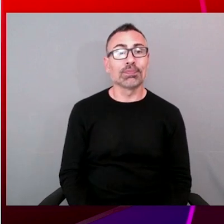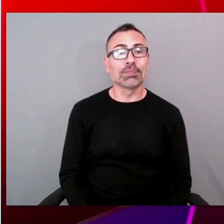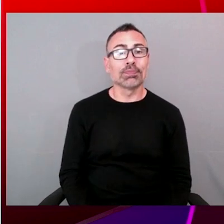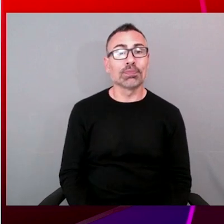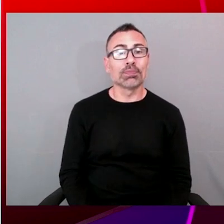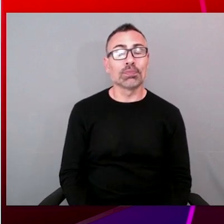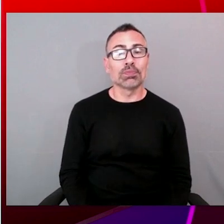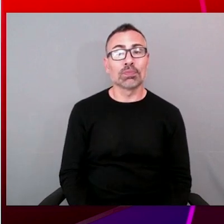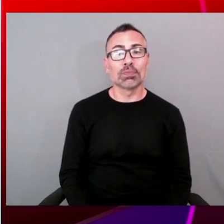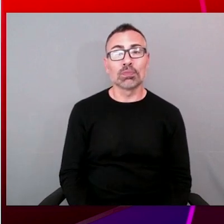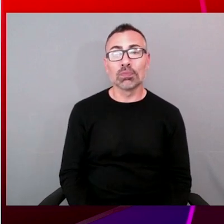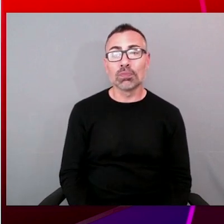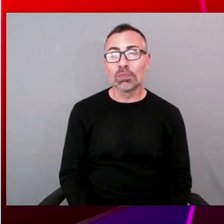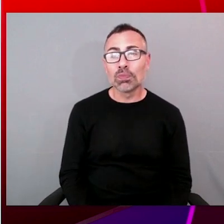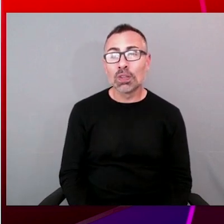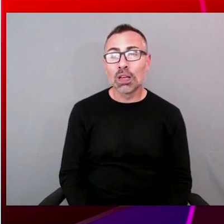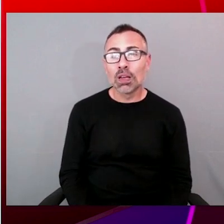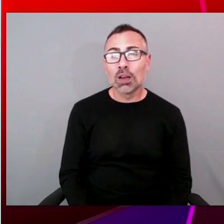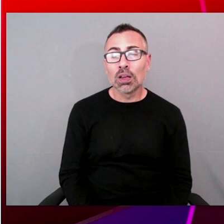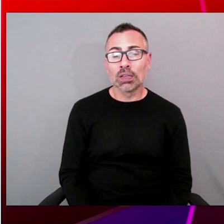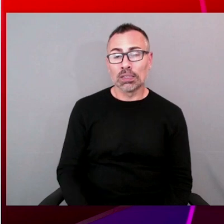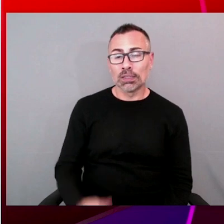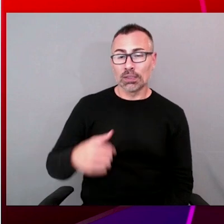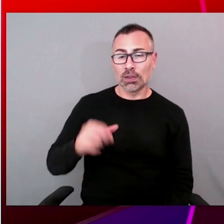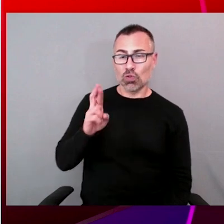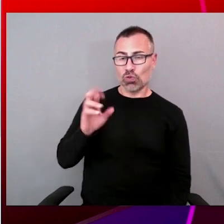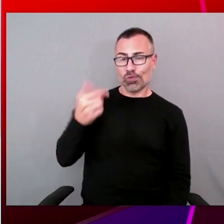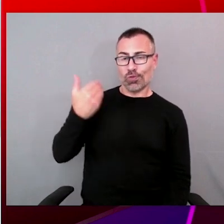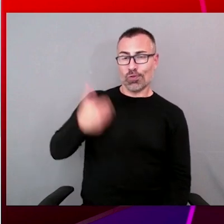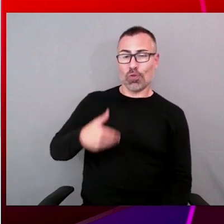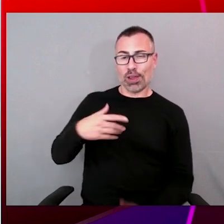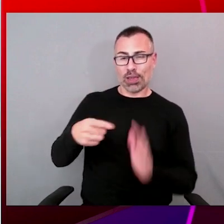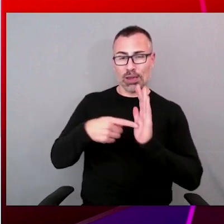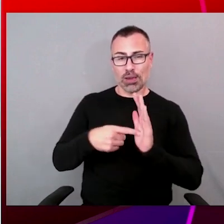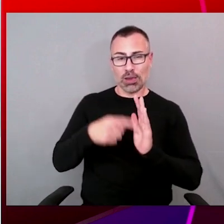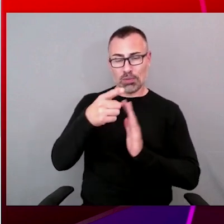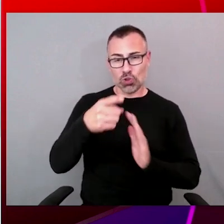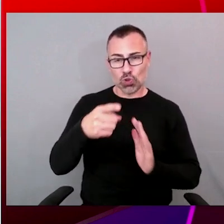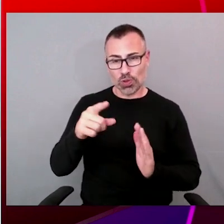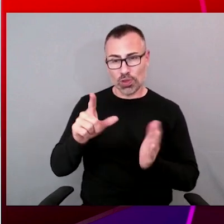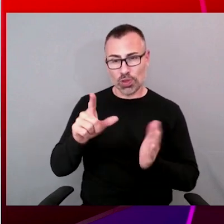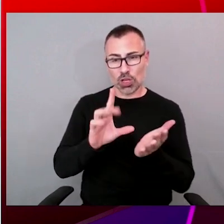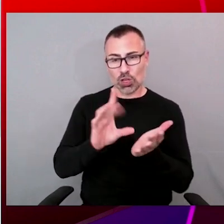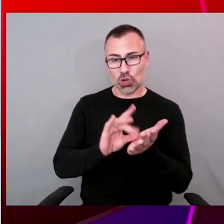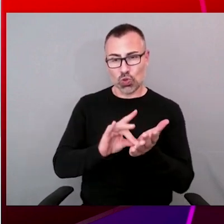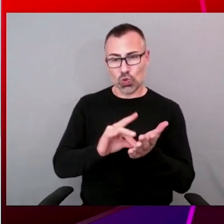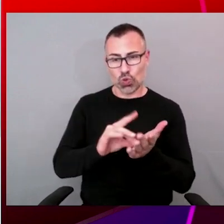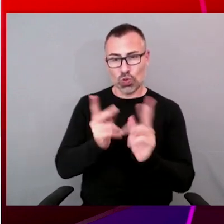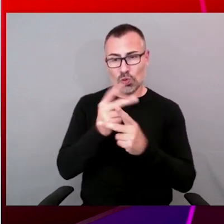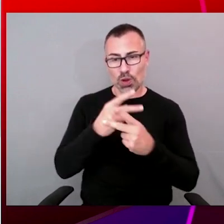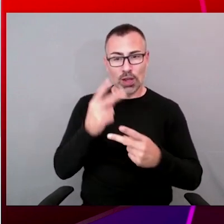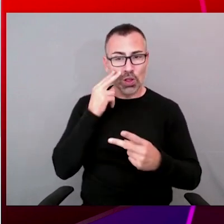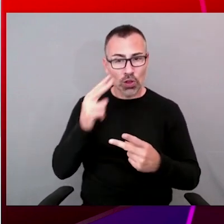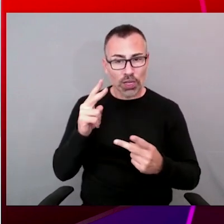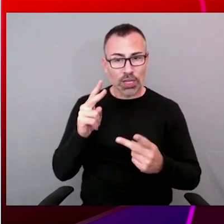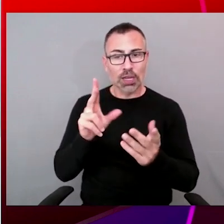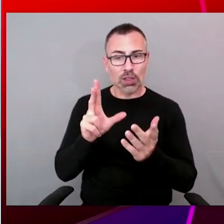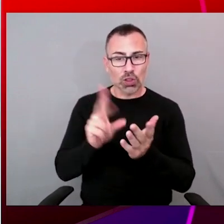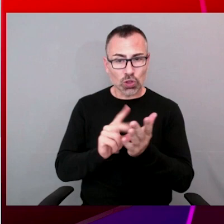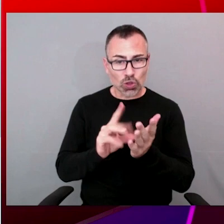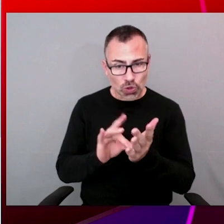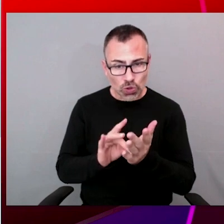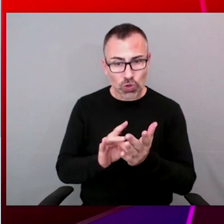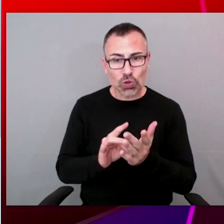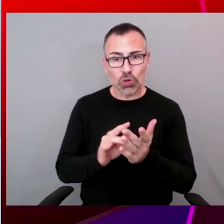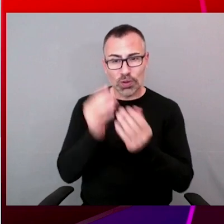Just to close this out real quickly, what I'm showing here is pulling up the AWS Glue product, looking at the Glue data catalog. You can see it's all populated here